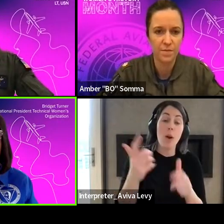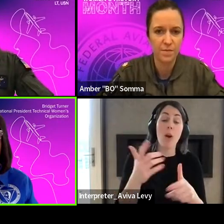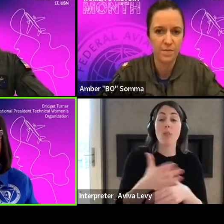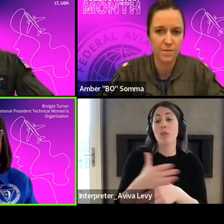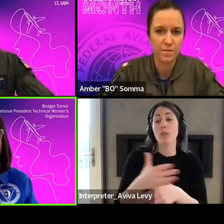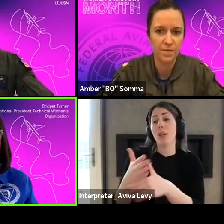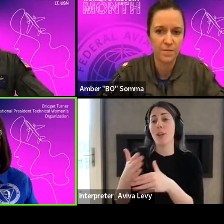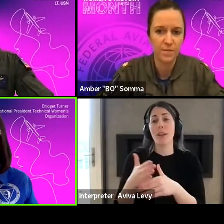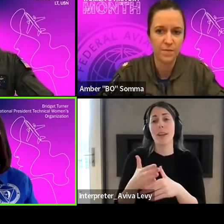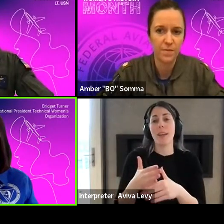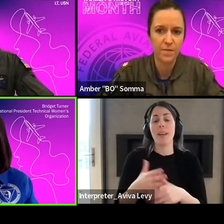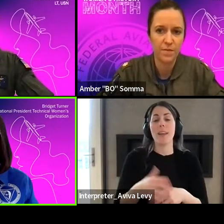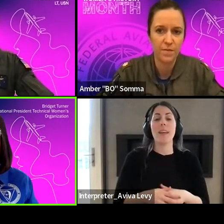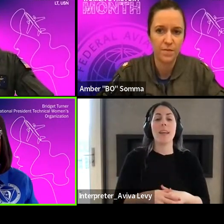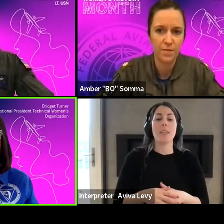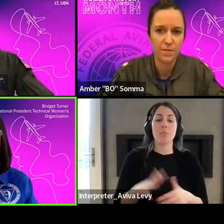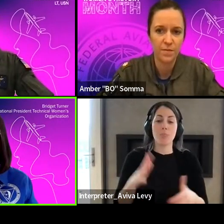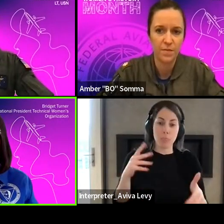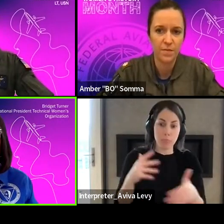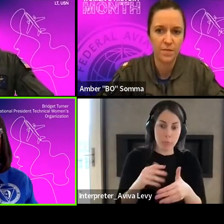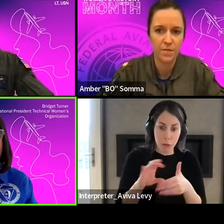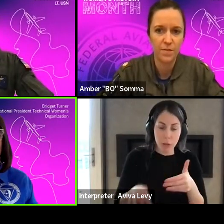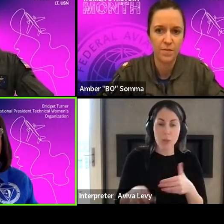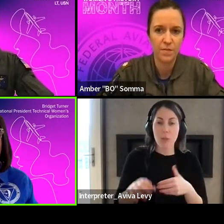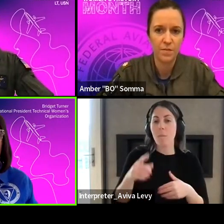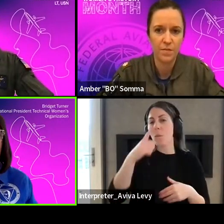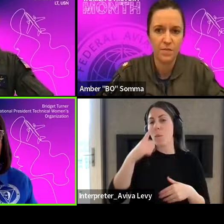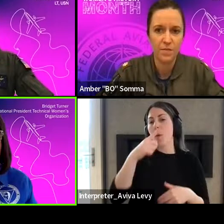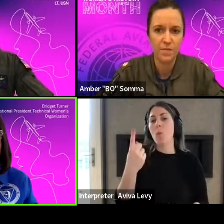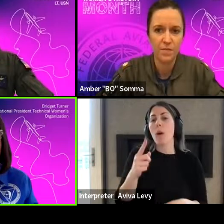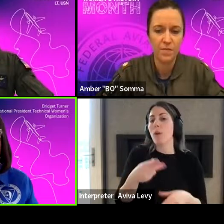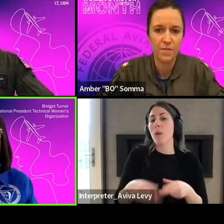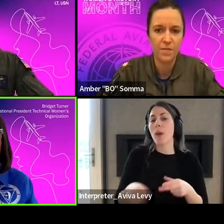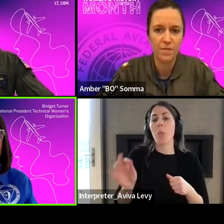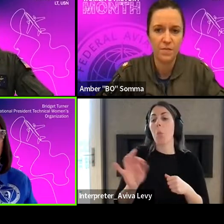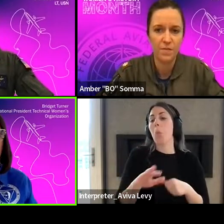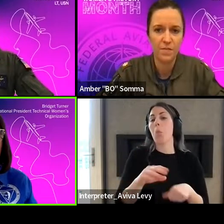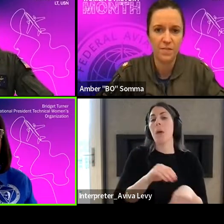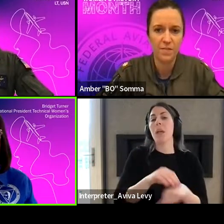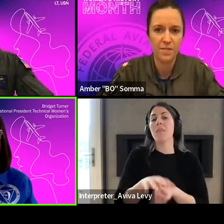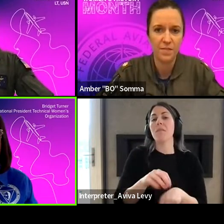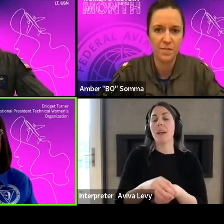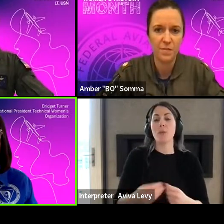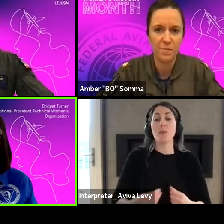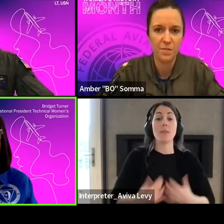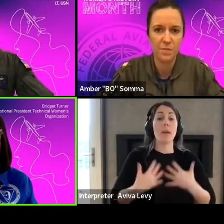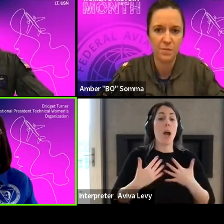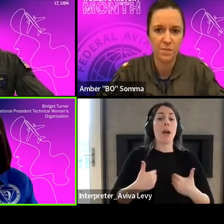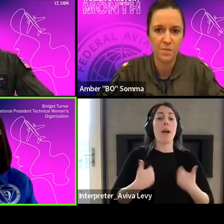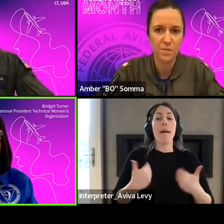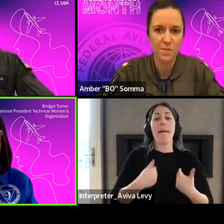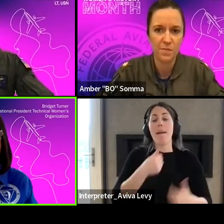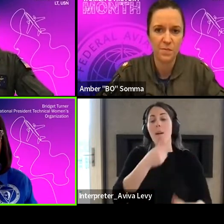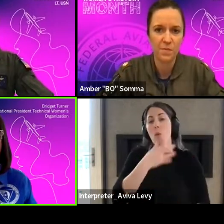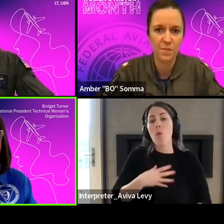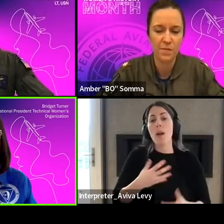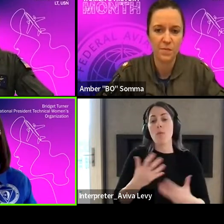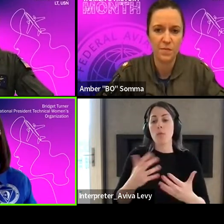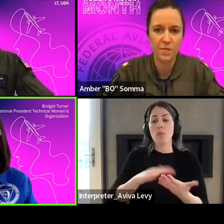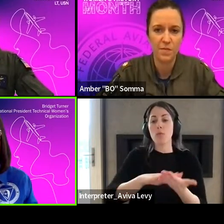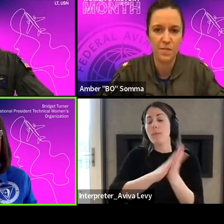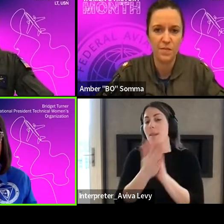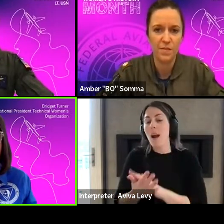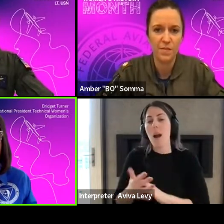our discussion, I would like to know if you all can give us one quick piece of advice that would inspire young women to become a pilot, a